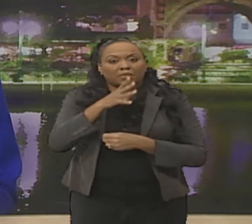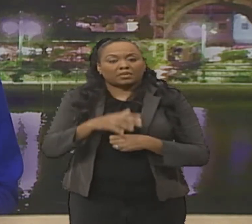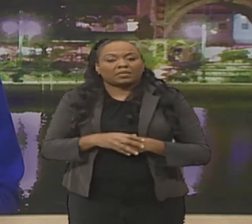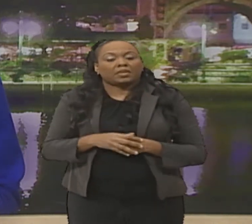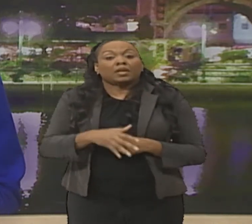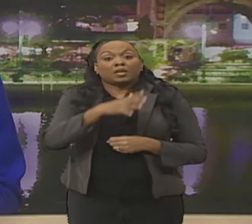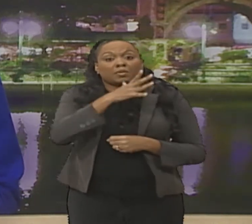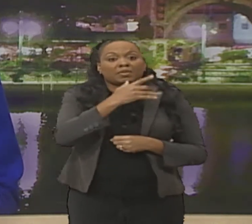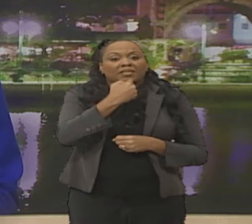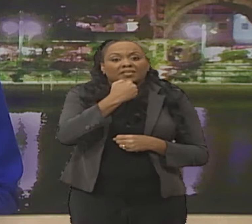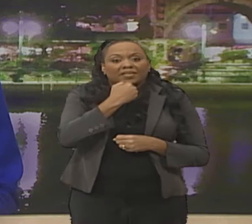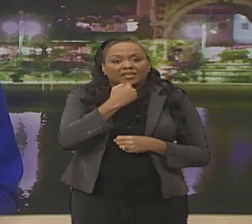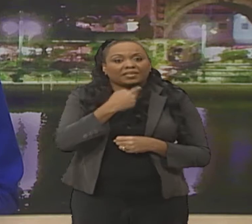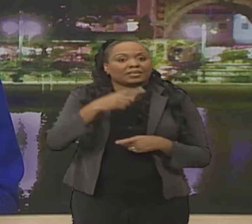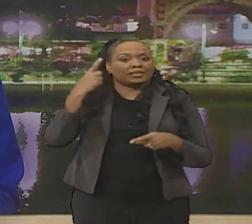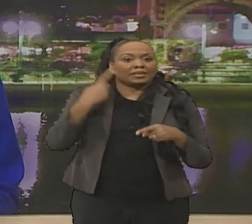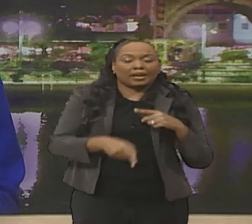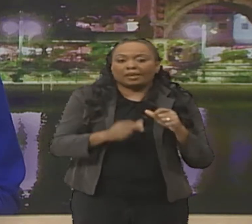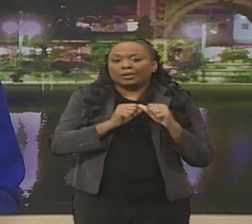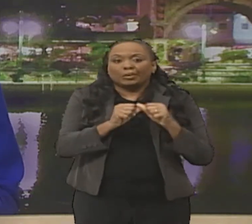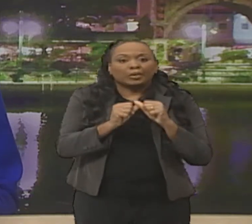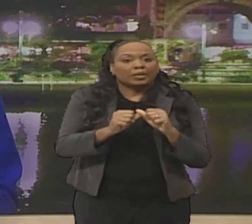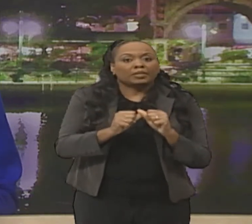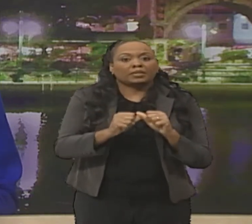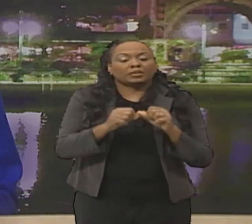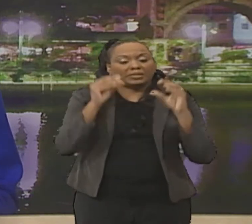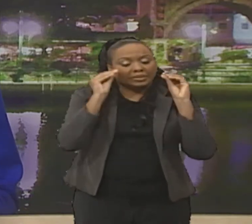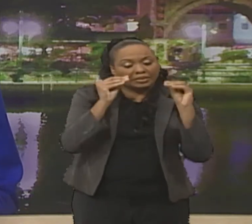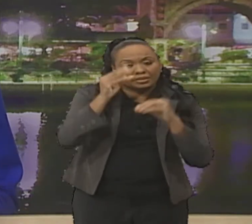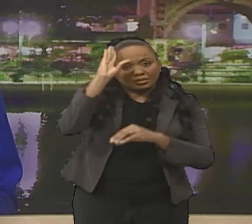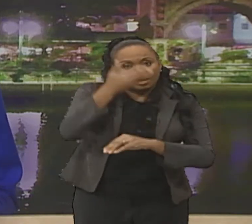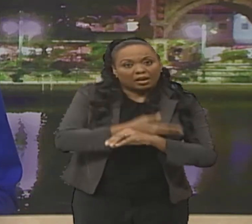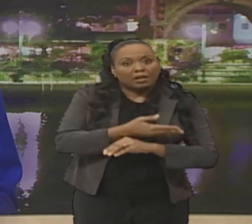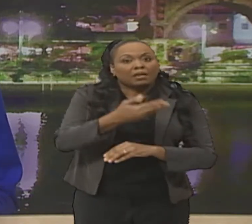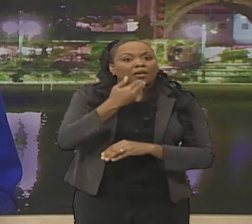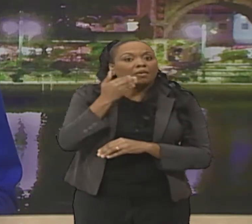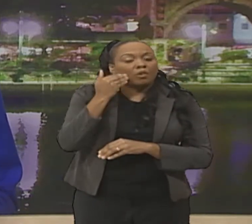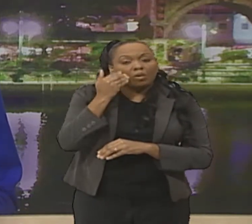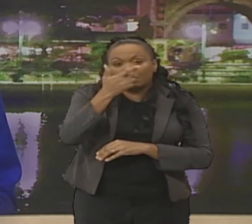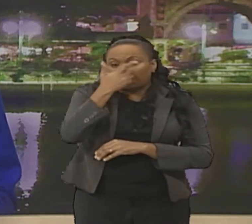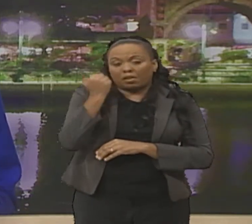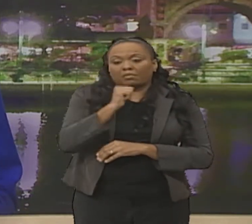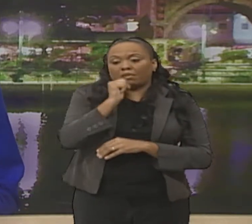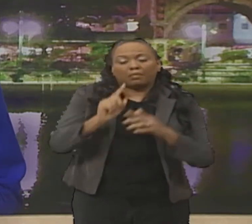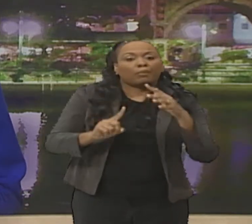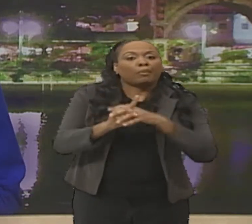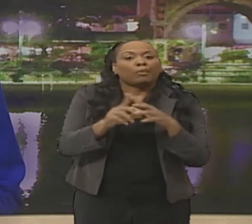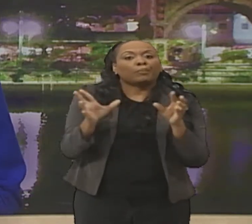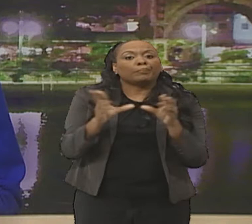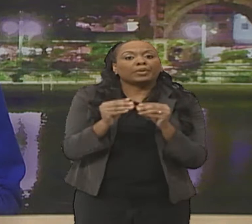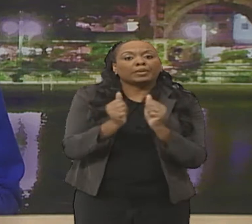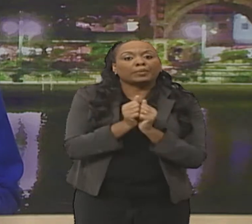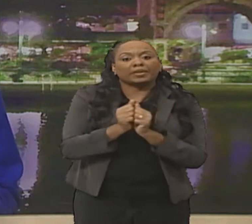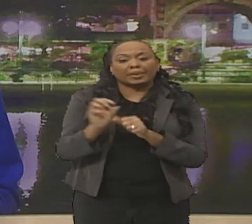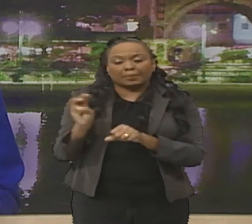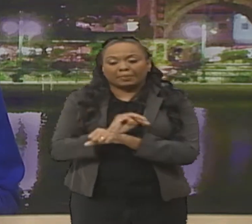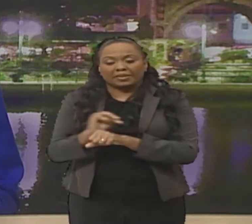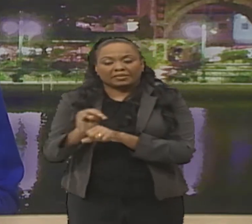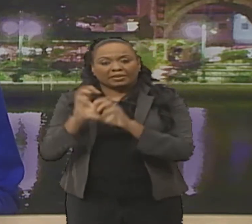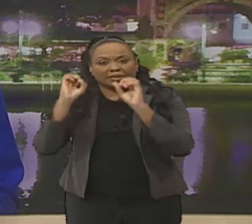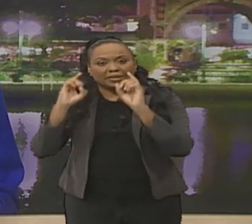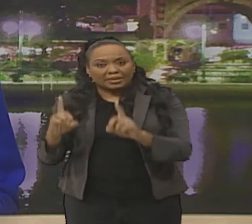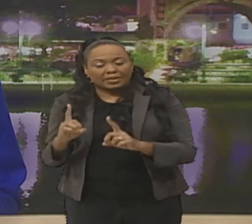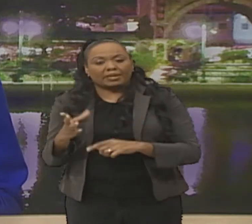woman has been told she cannot homeschool her son after failing to show up at an assessment meeting and not keeping up with the